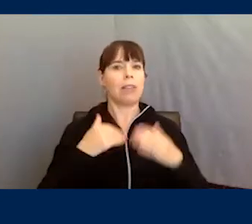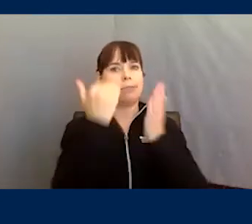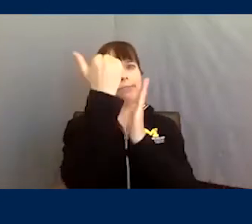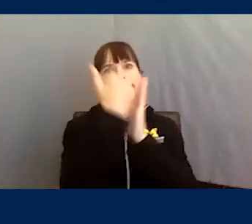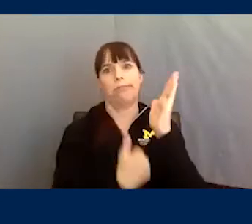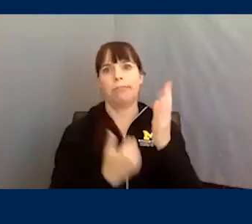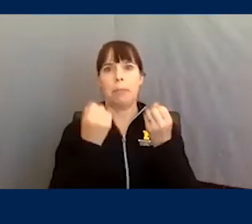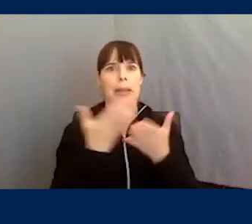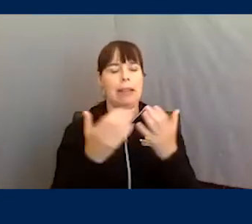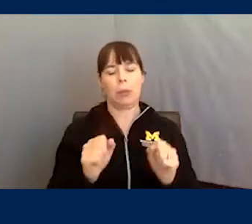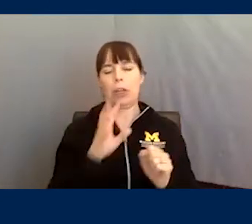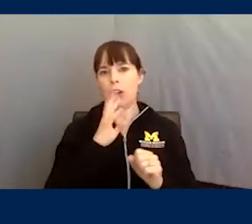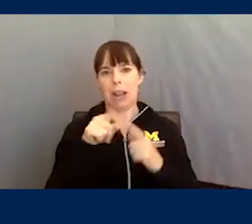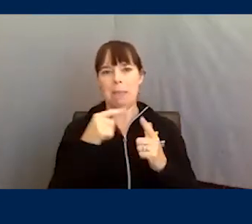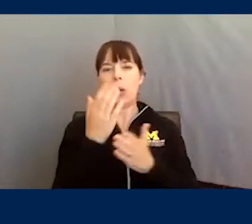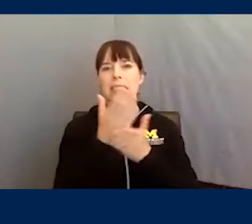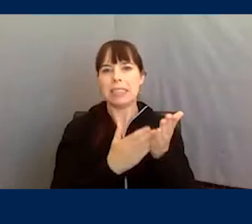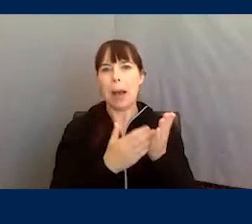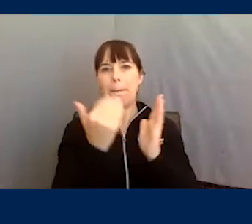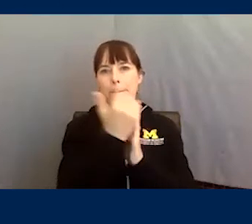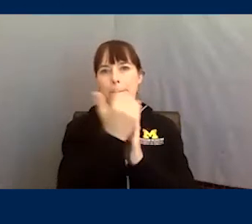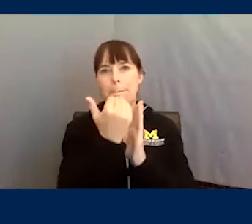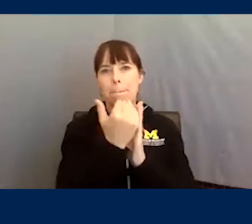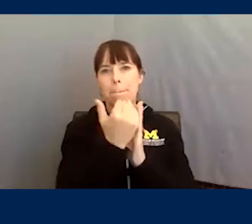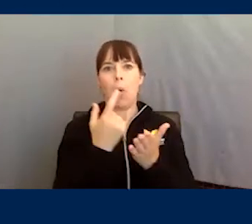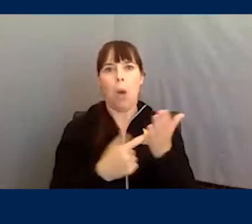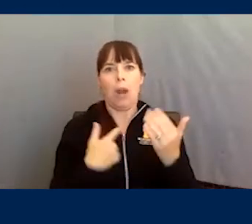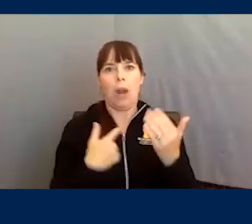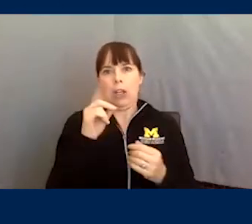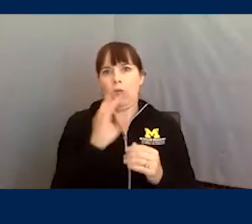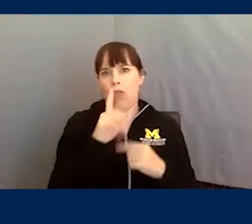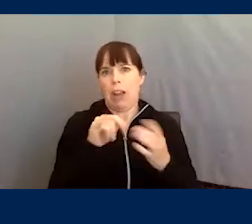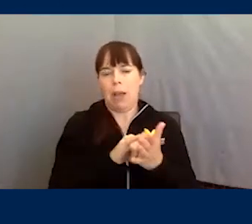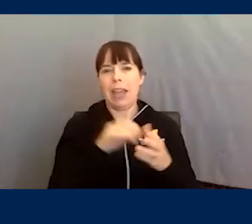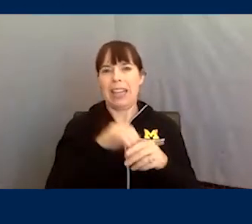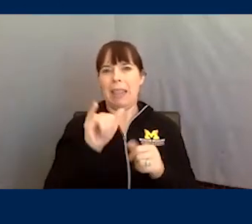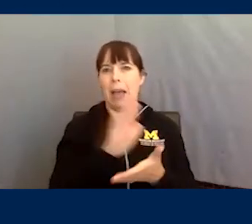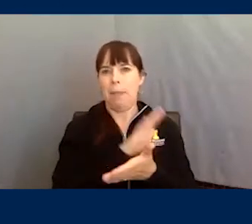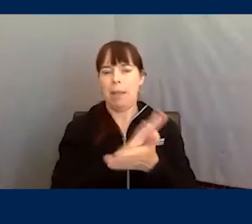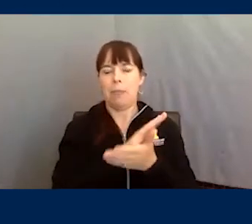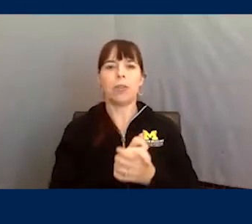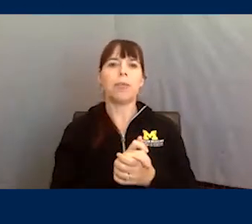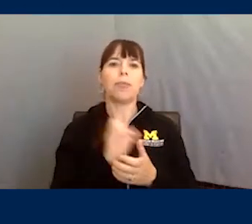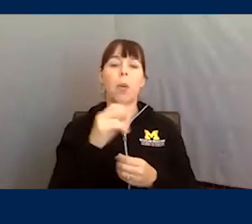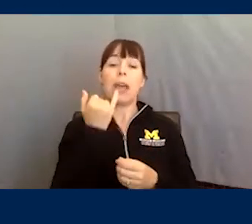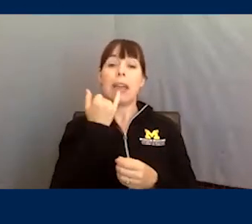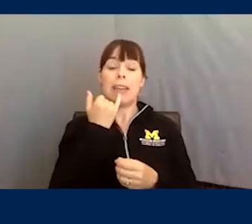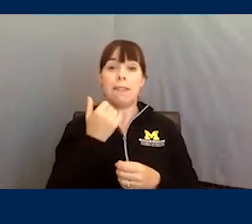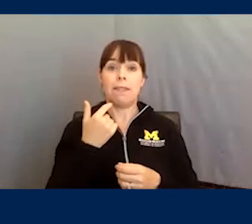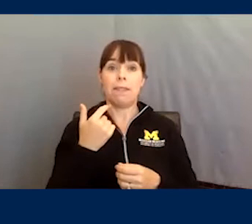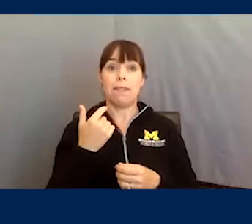that we could talk about, and here are some of the things that we do talk about in the paper. So if we're going